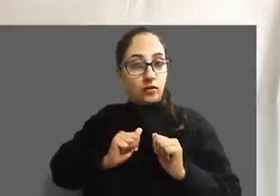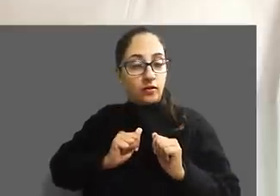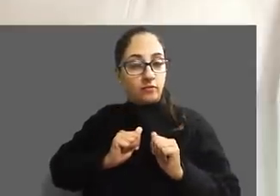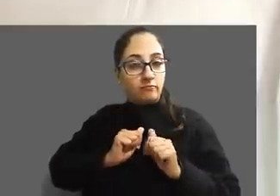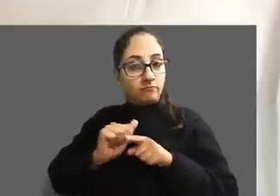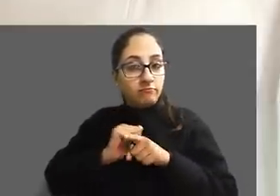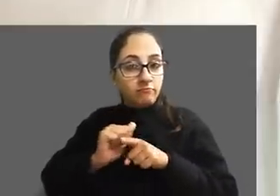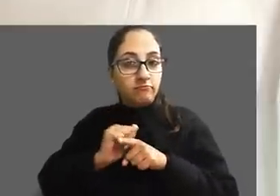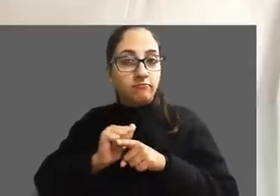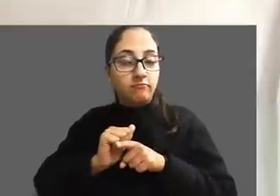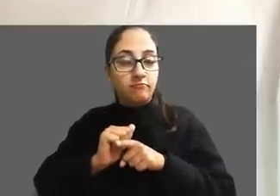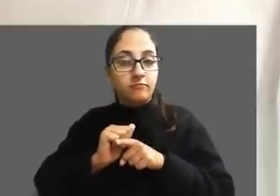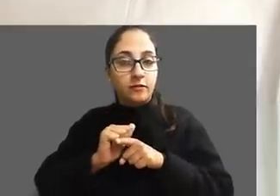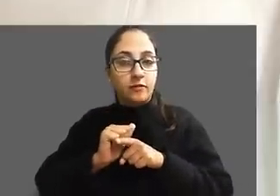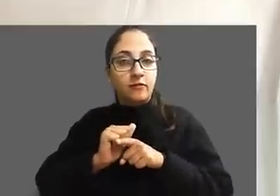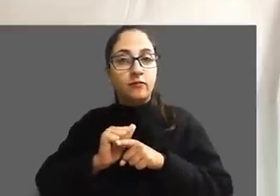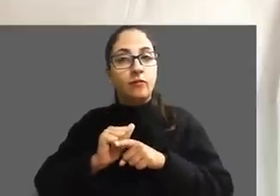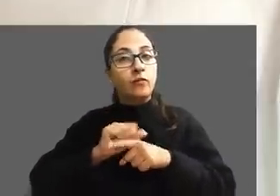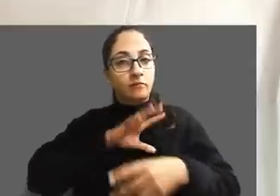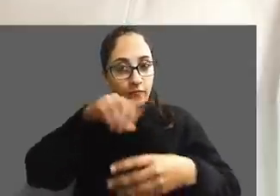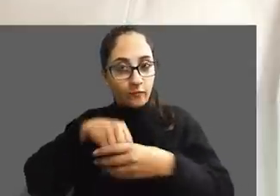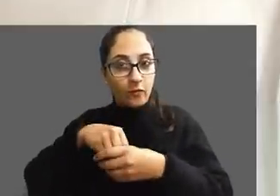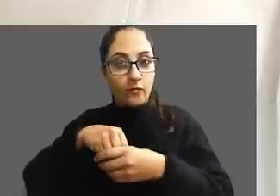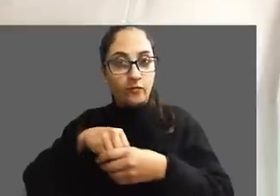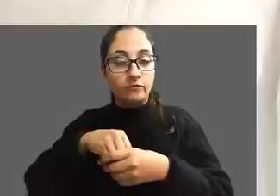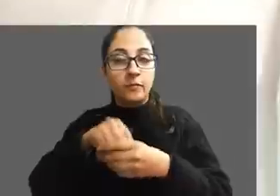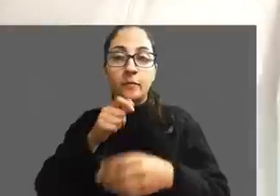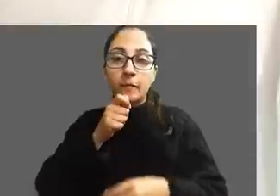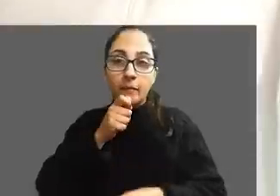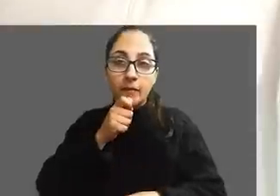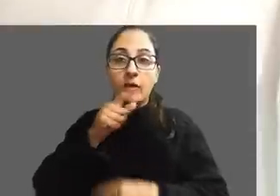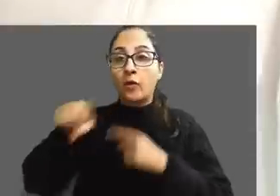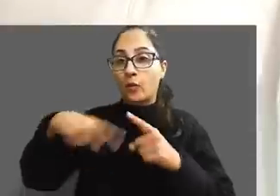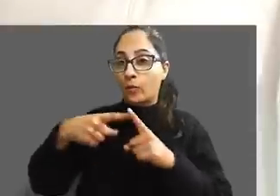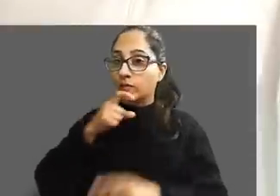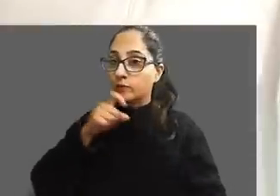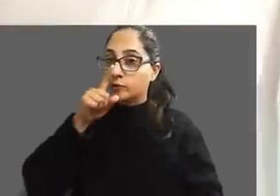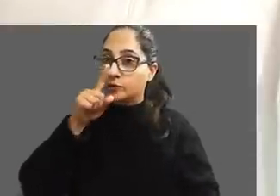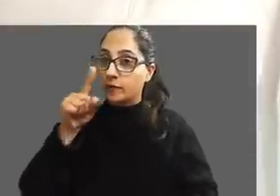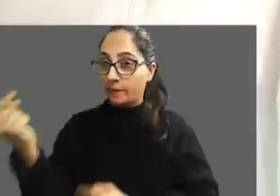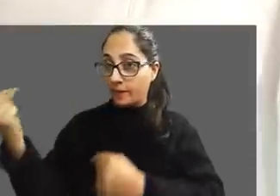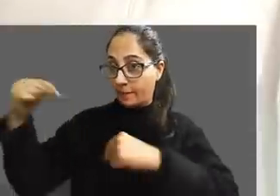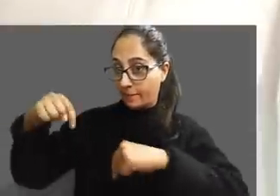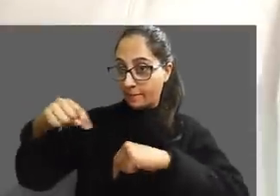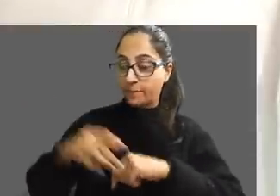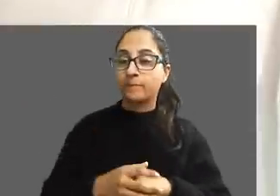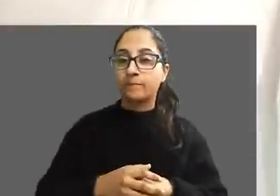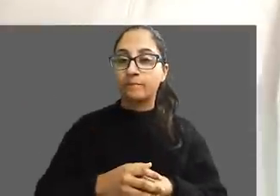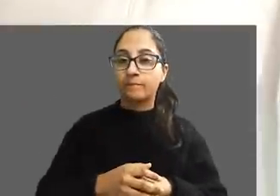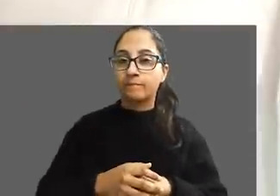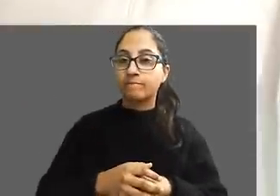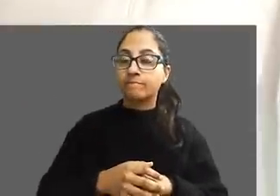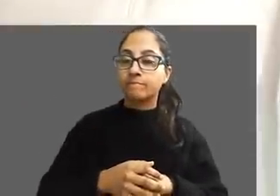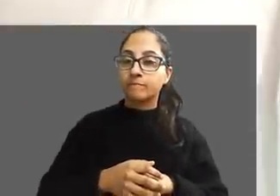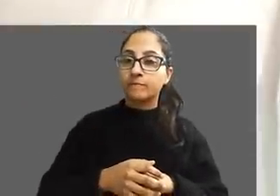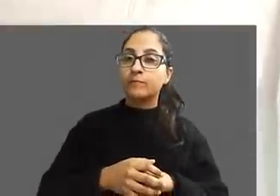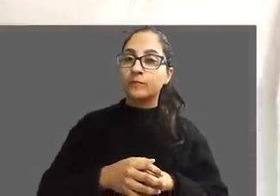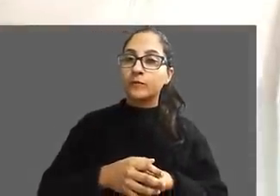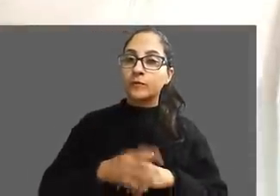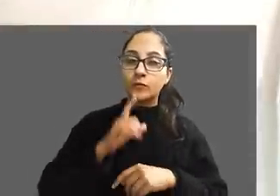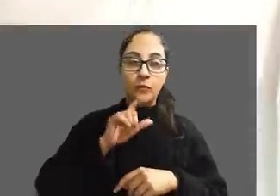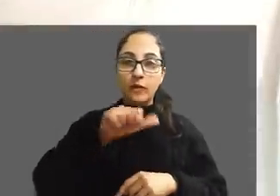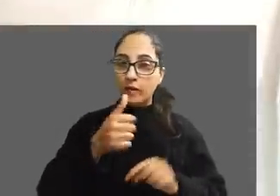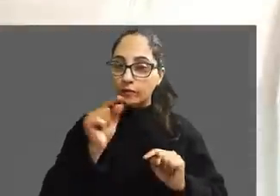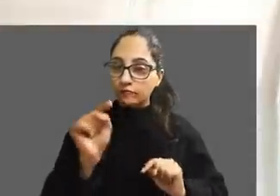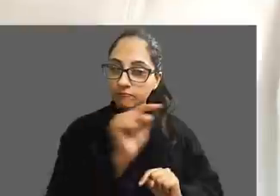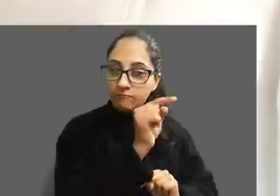auditions. It reminds me of all the precious memories that were made, spending time with the family that we had created,